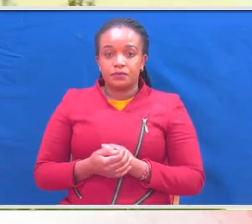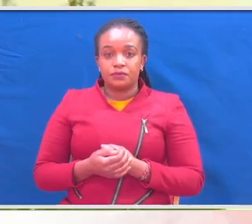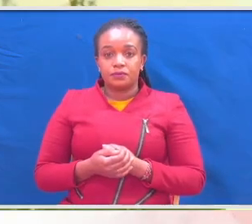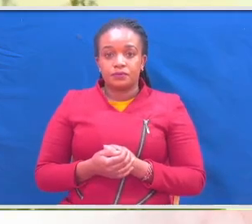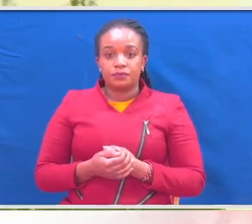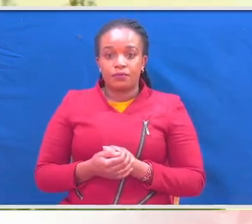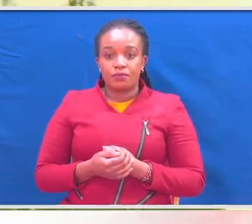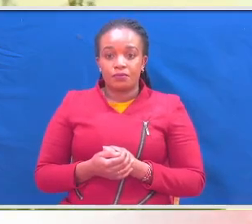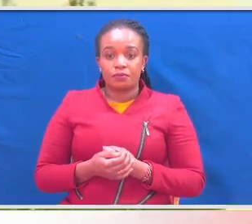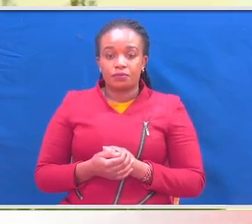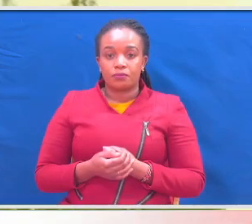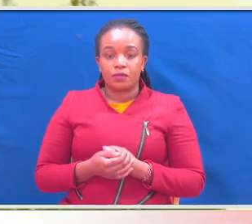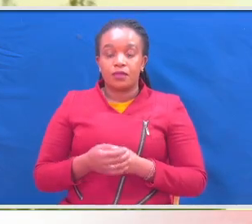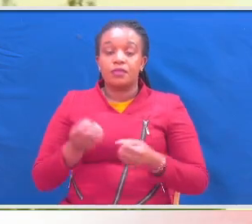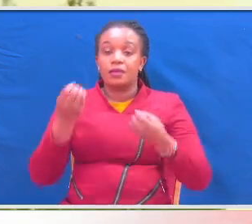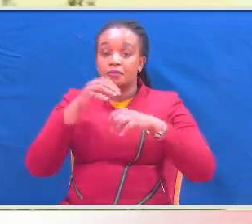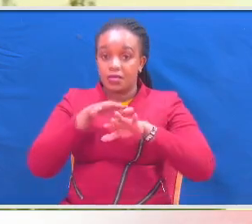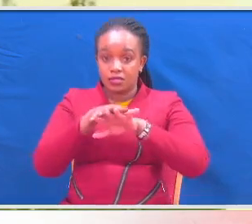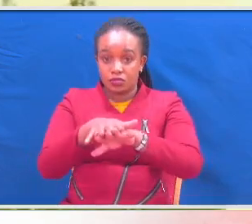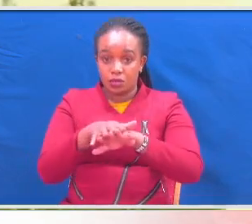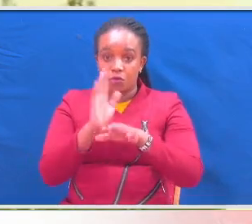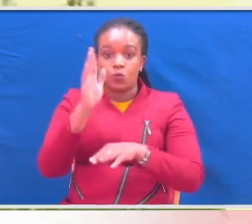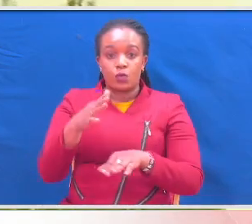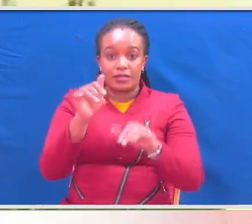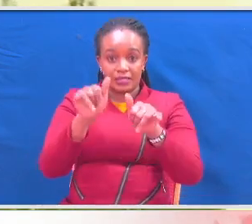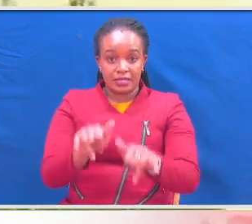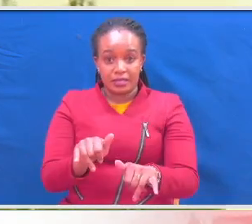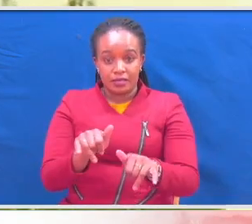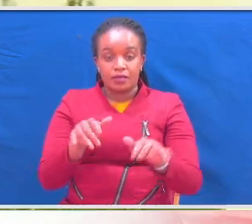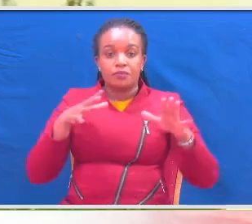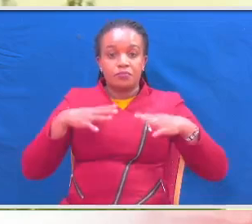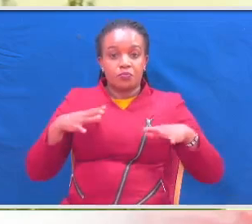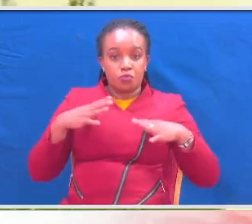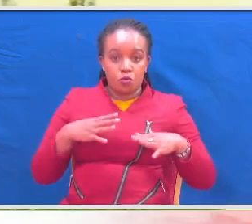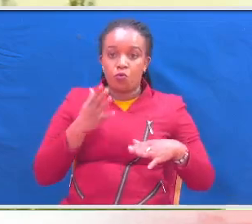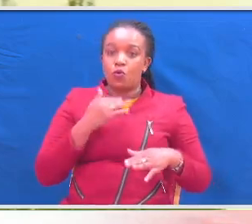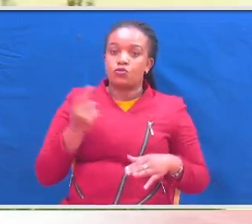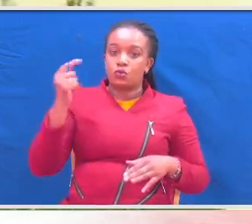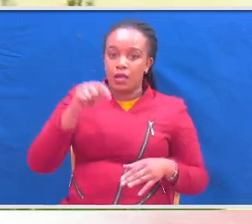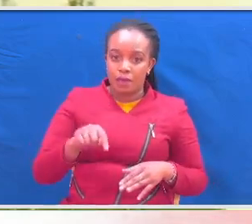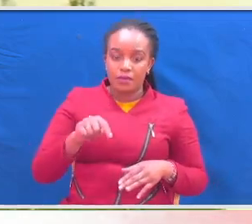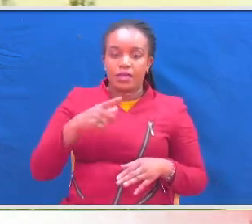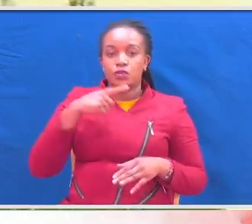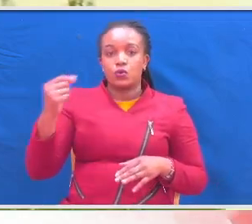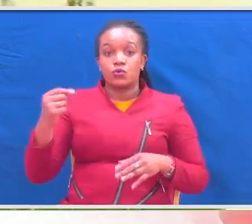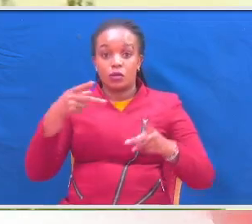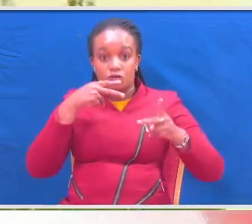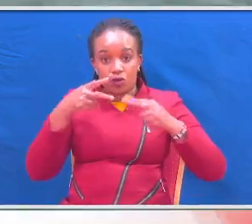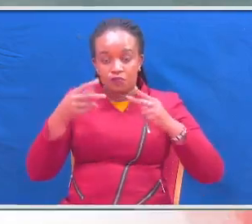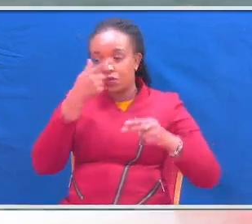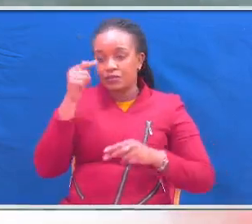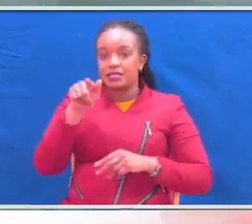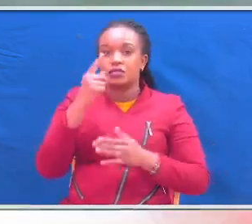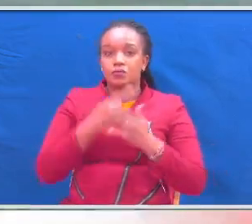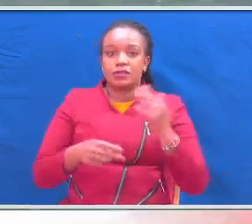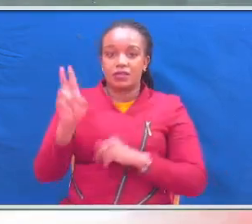in tourism. The mainstream shall remain. People will come in and will want to go into a resort because that's what they're used to.